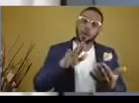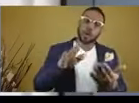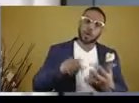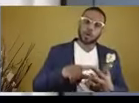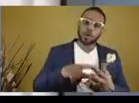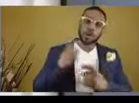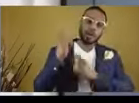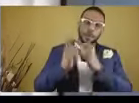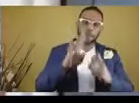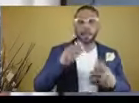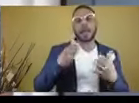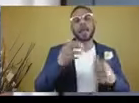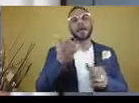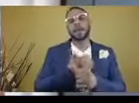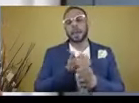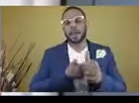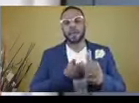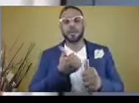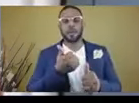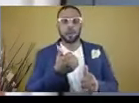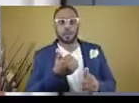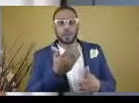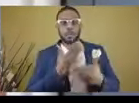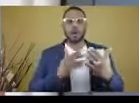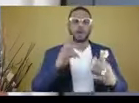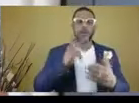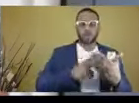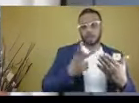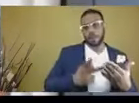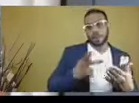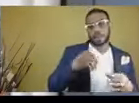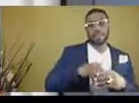by allowing every component of the program